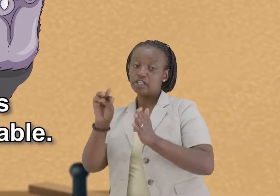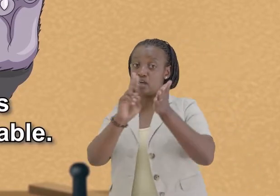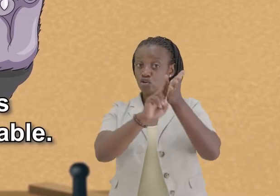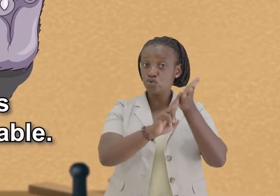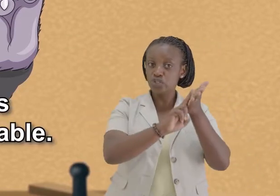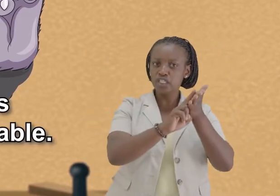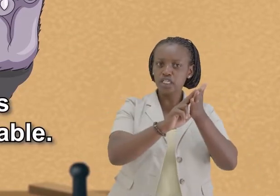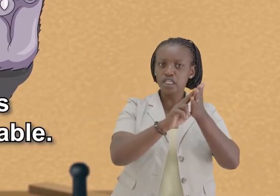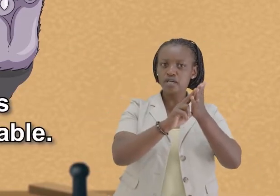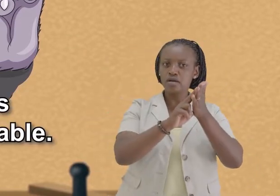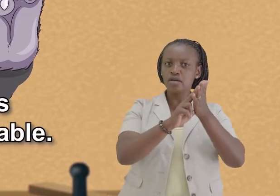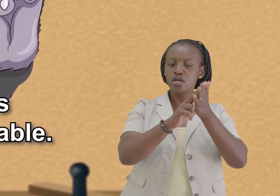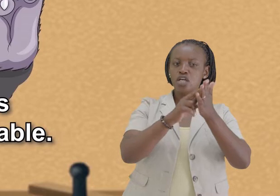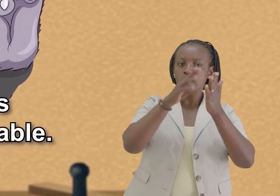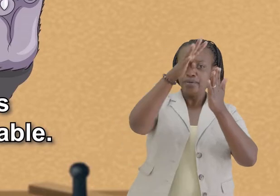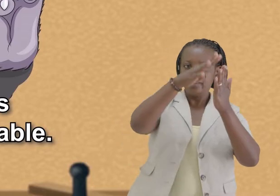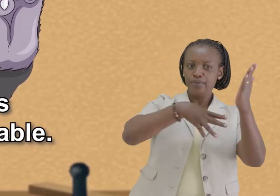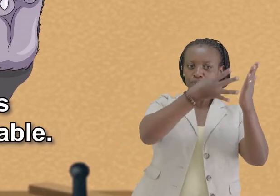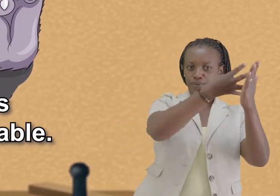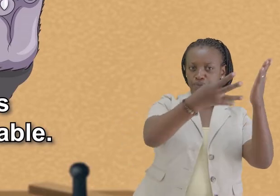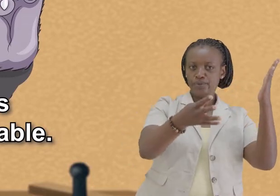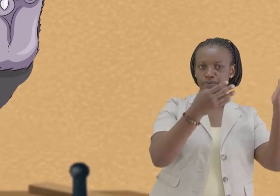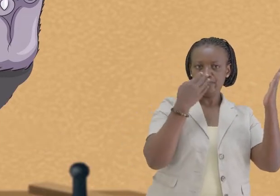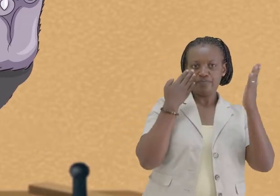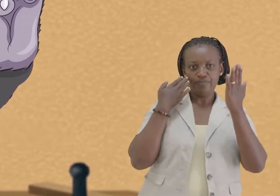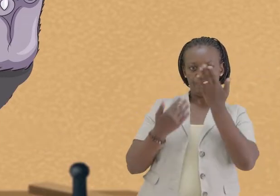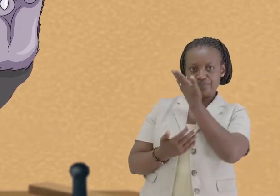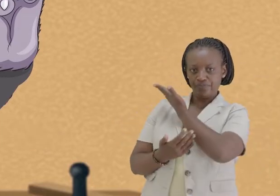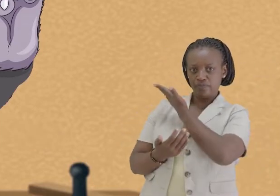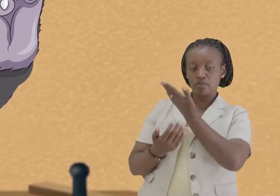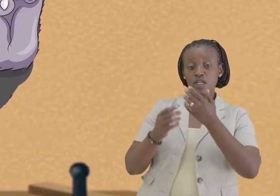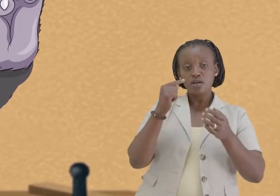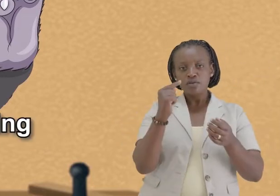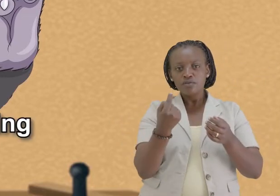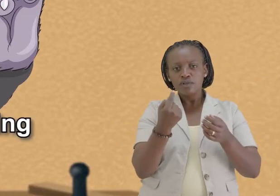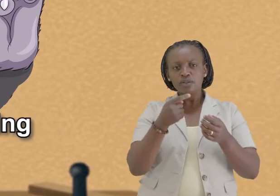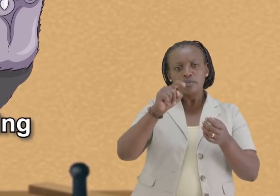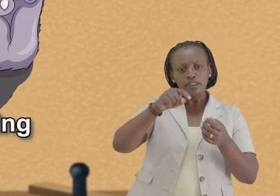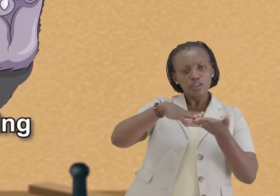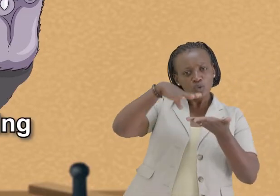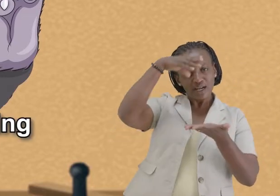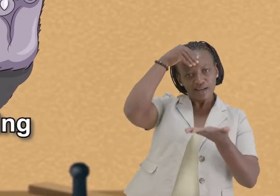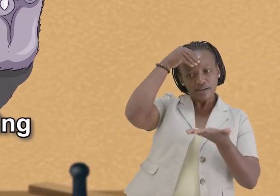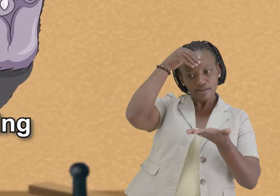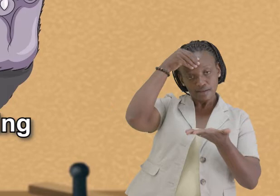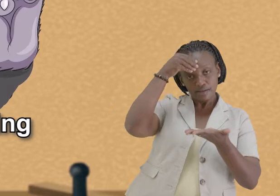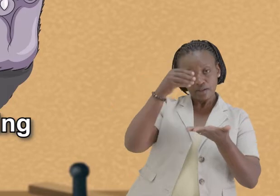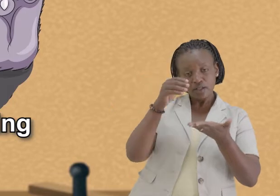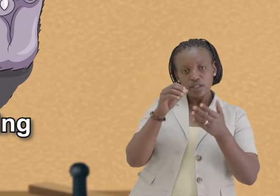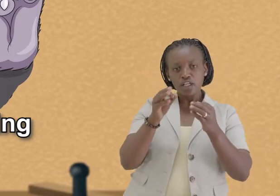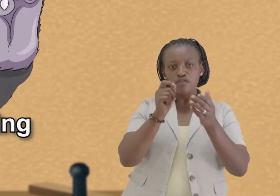decimeters using a metric conversion table. First, we need to learn